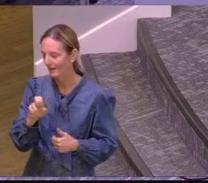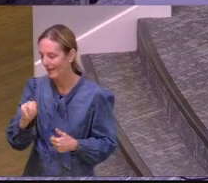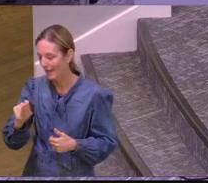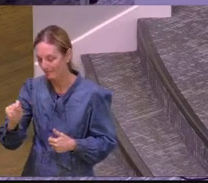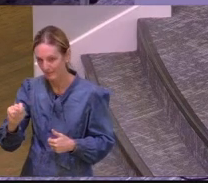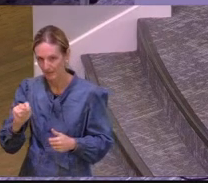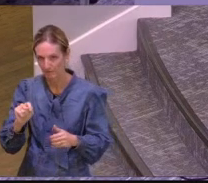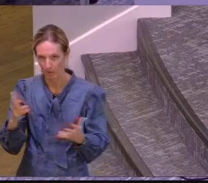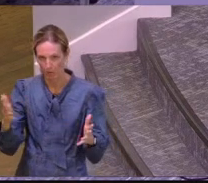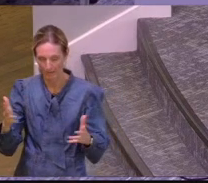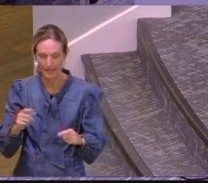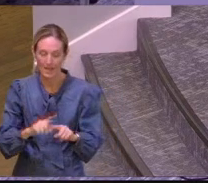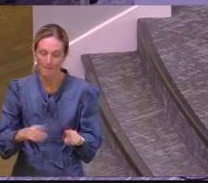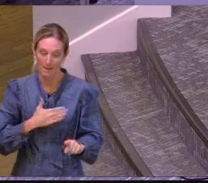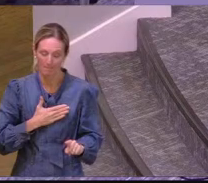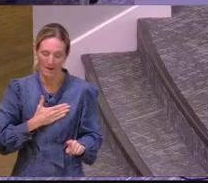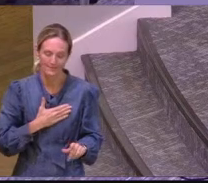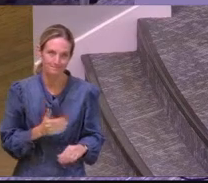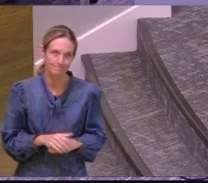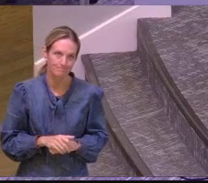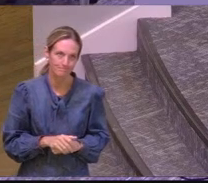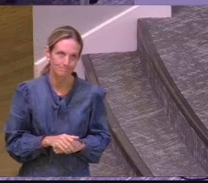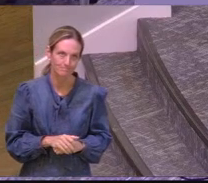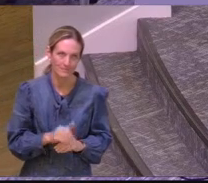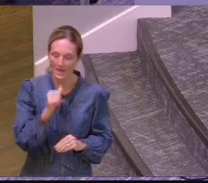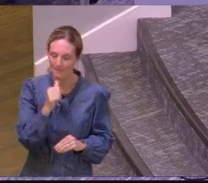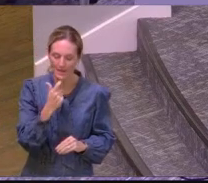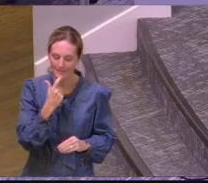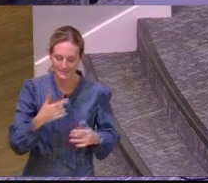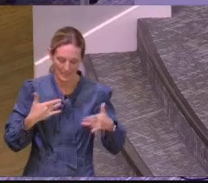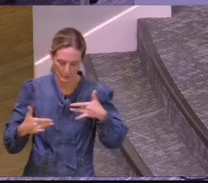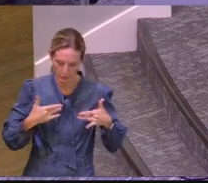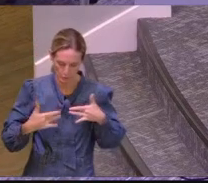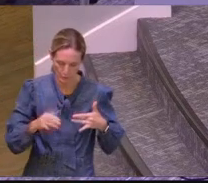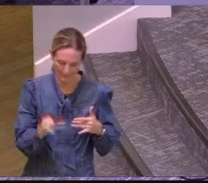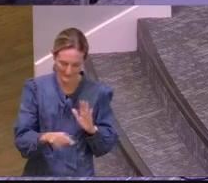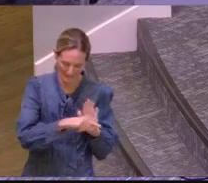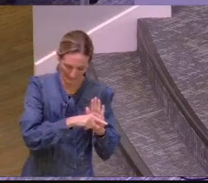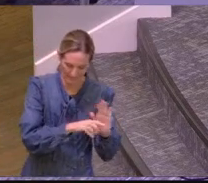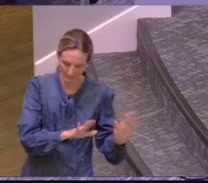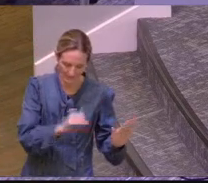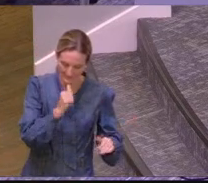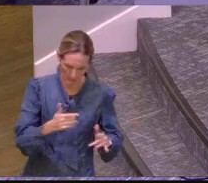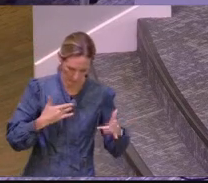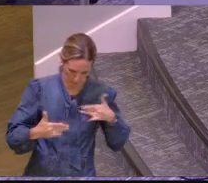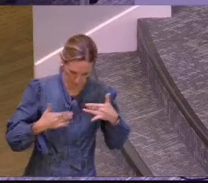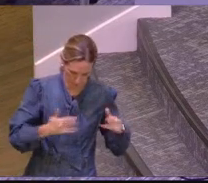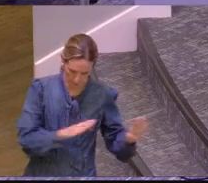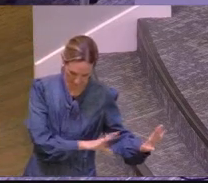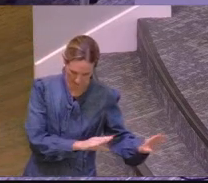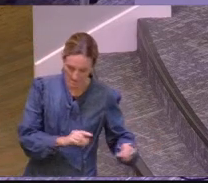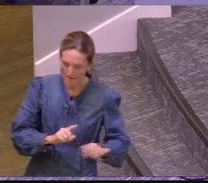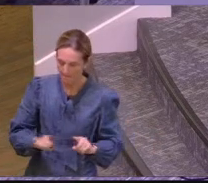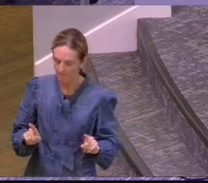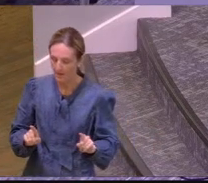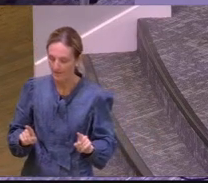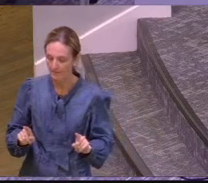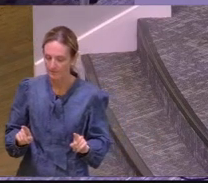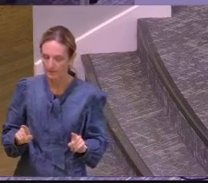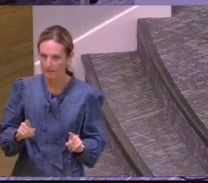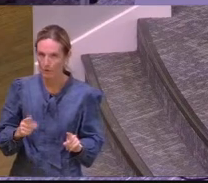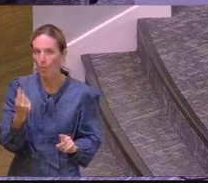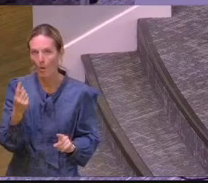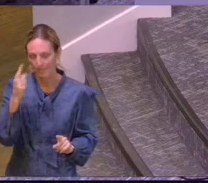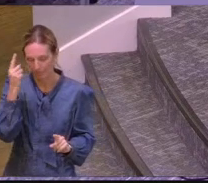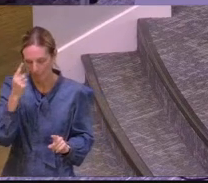only, I don't want to say concern because that's negative, it's not a concern, it's just the, it will take